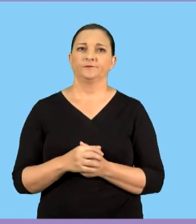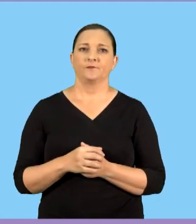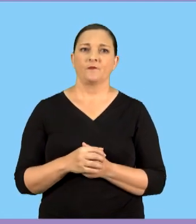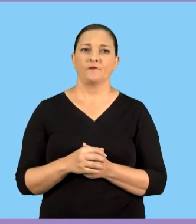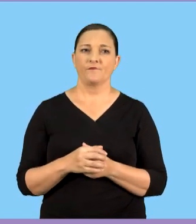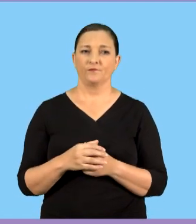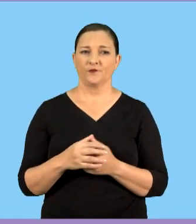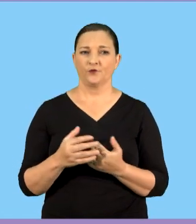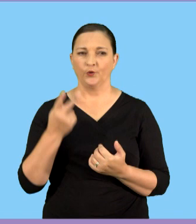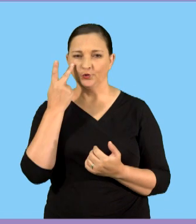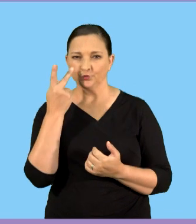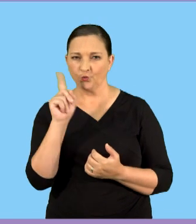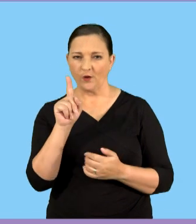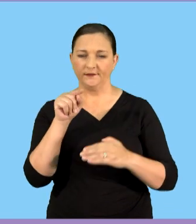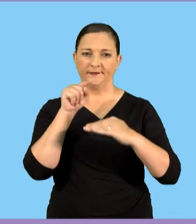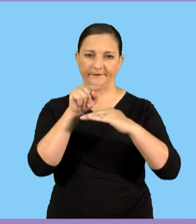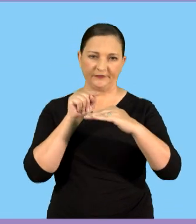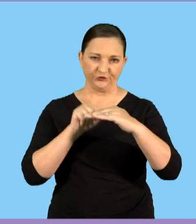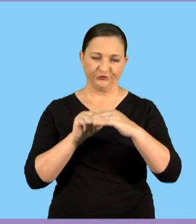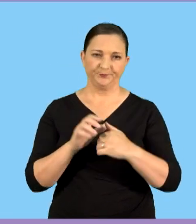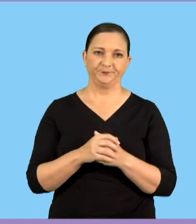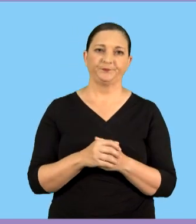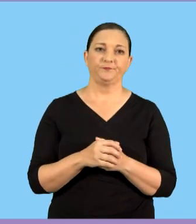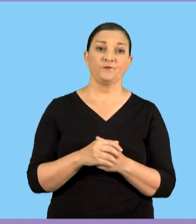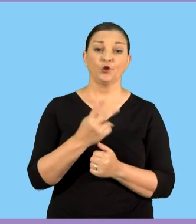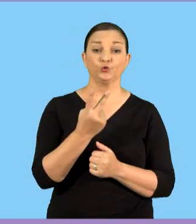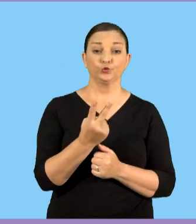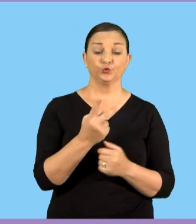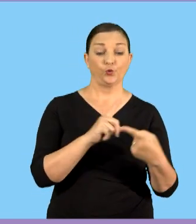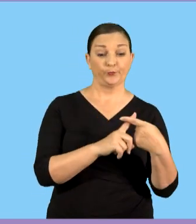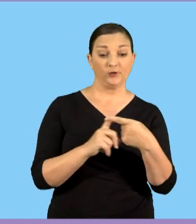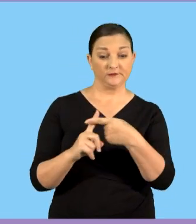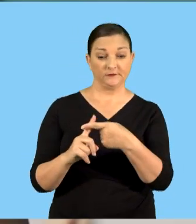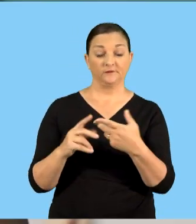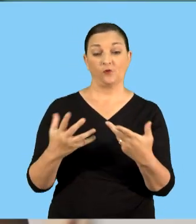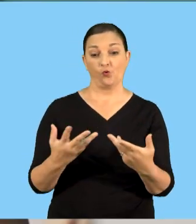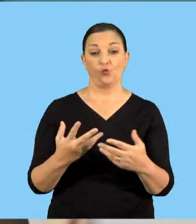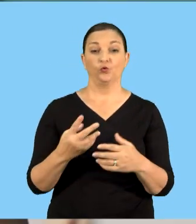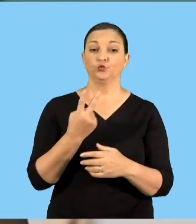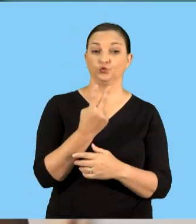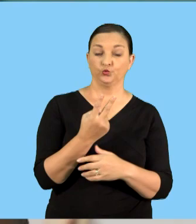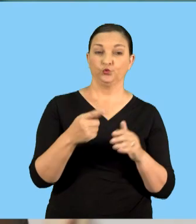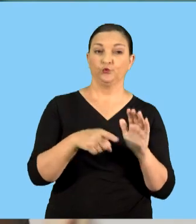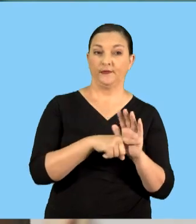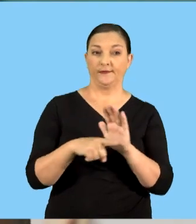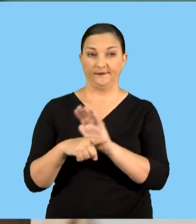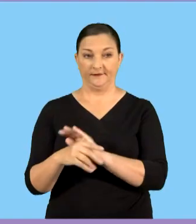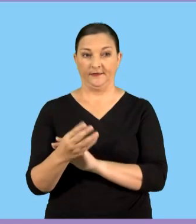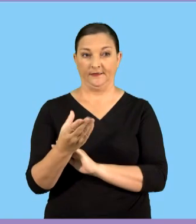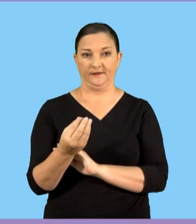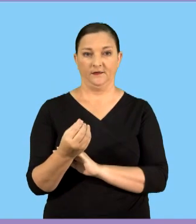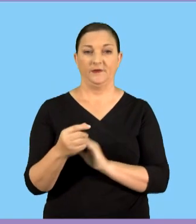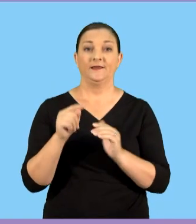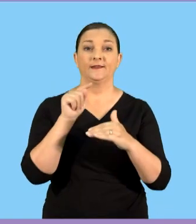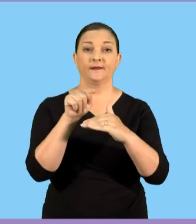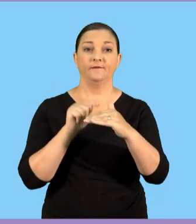about division? So we're going to start with division of two positive numbers or two negative numbers. When we